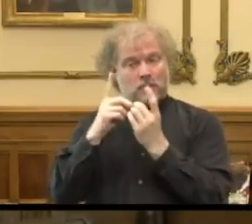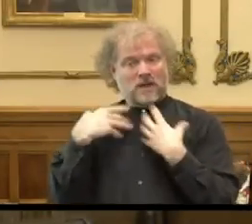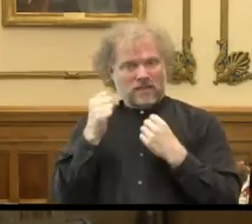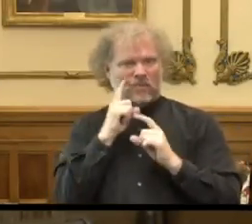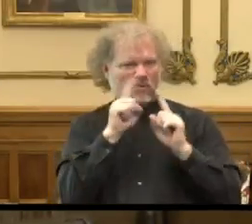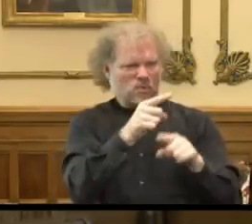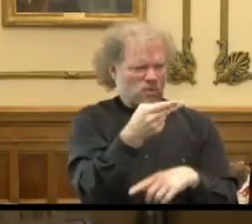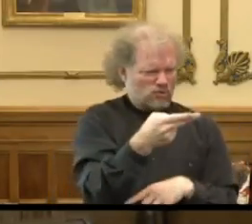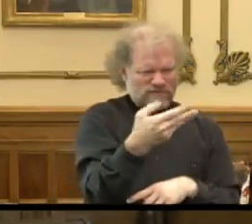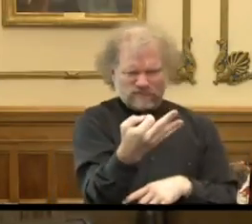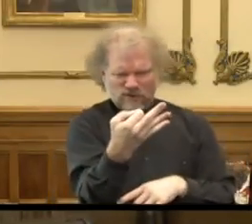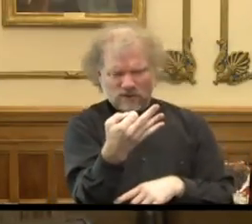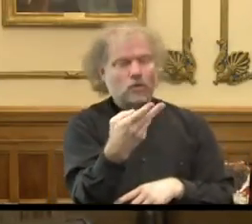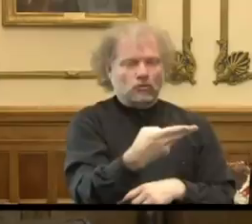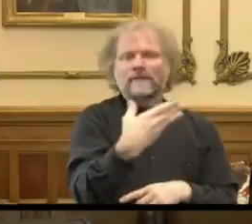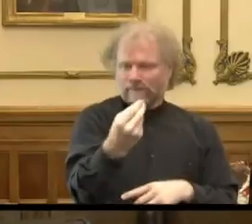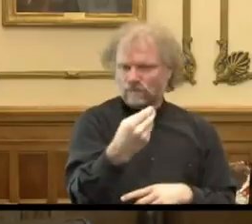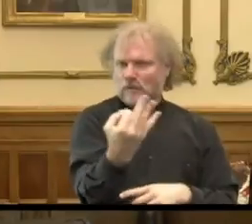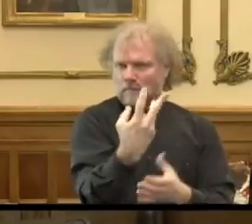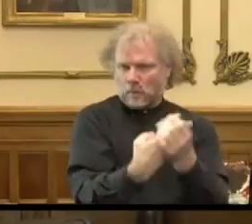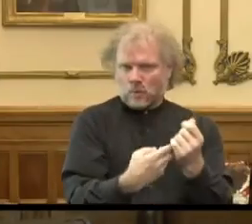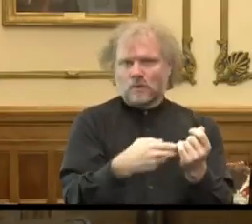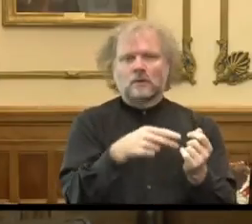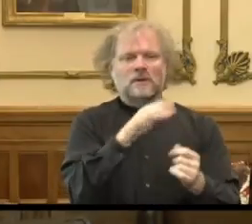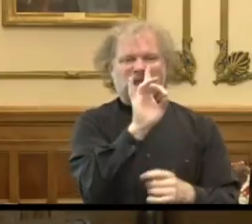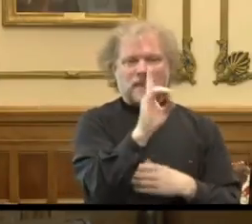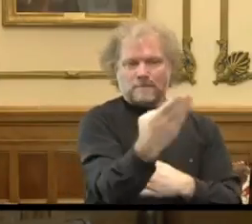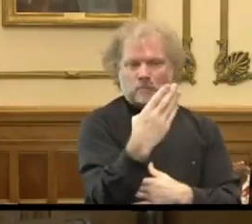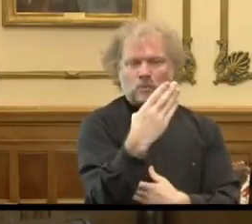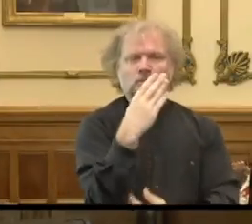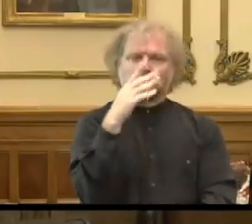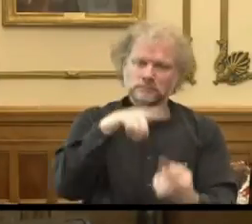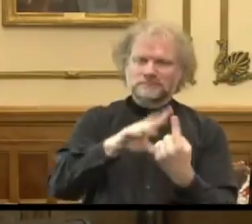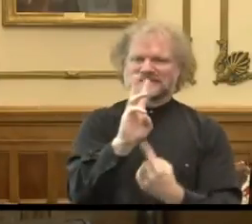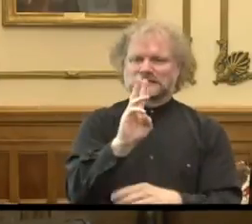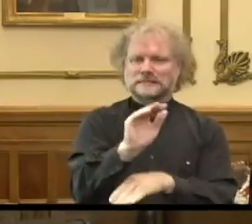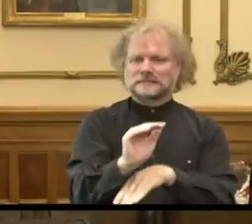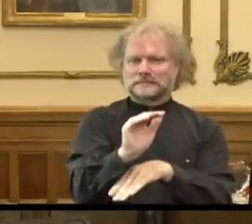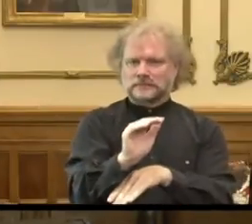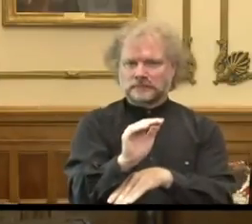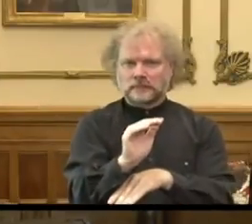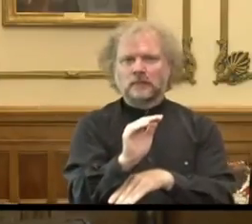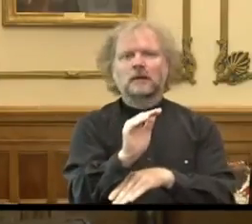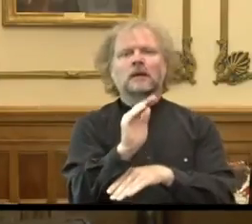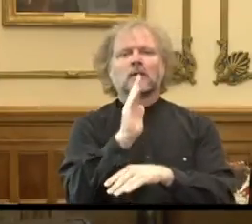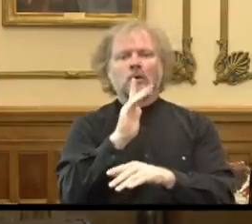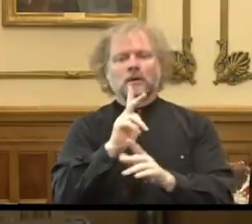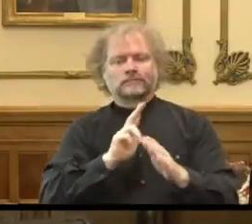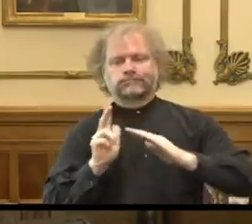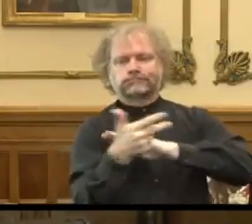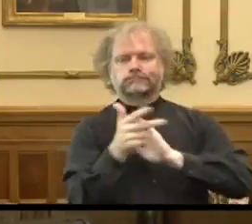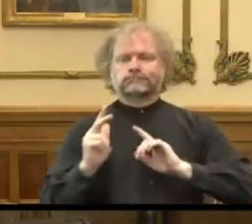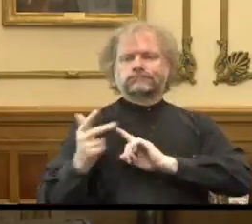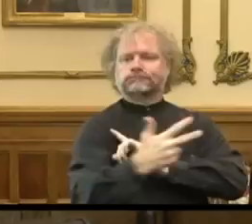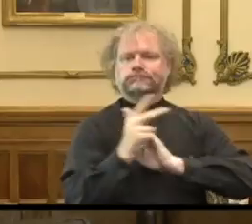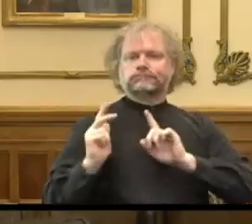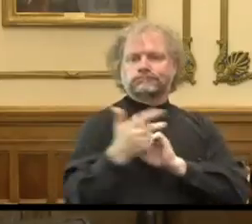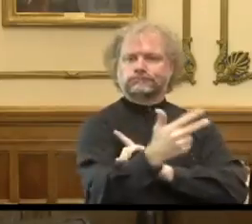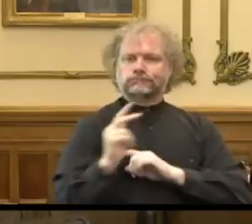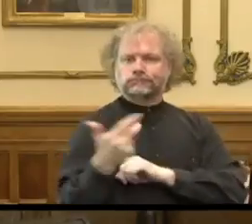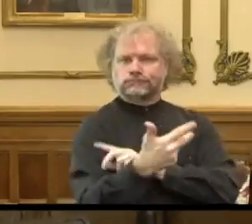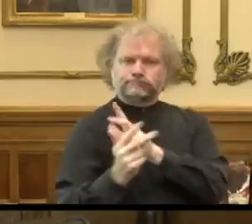or Friday this week from 8 a.m. until 6 p.m., and we'll be running a drive-through testing there for